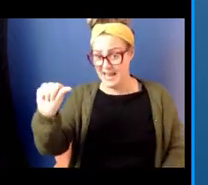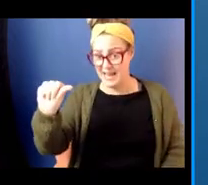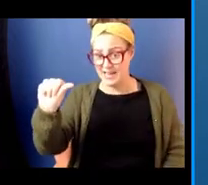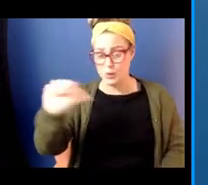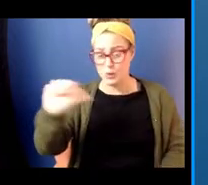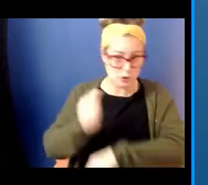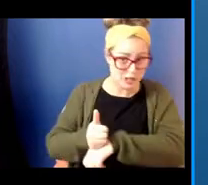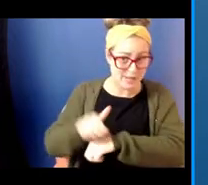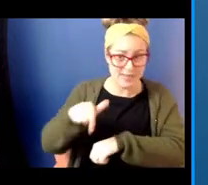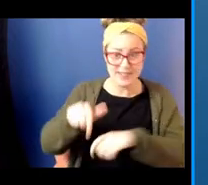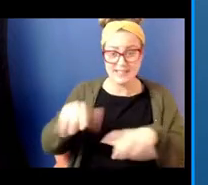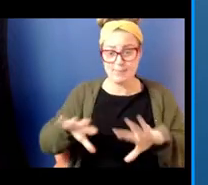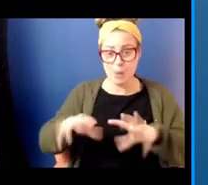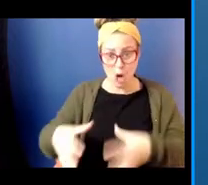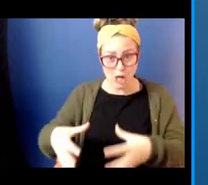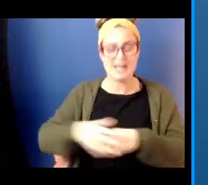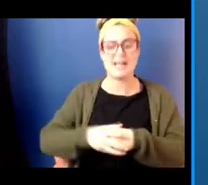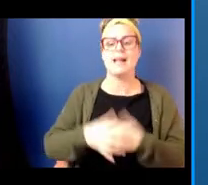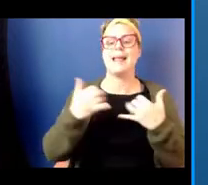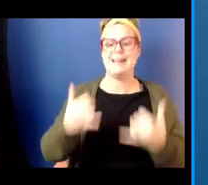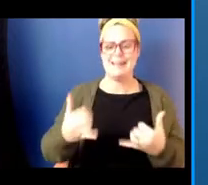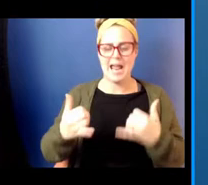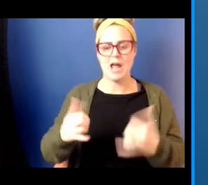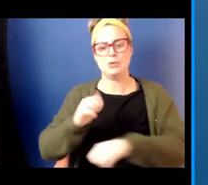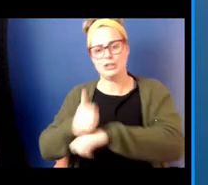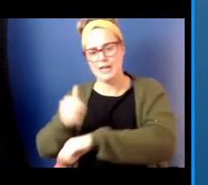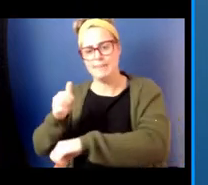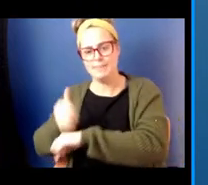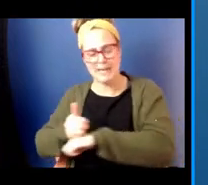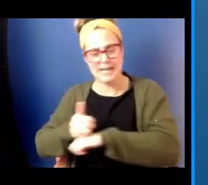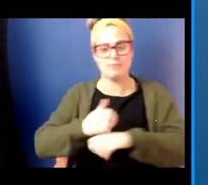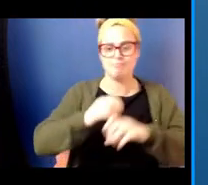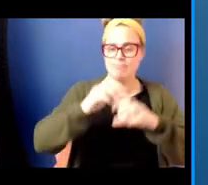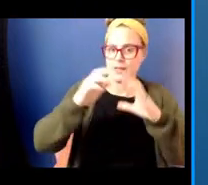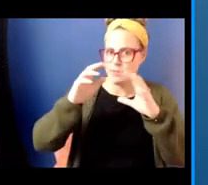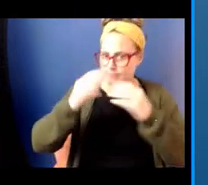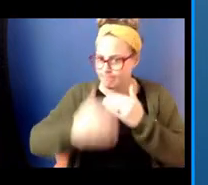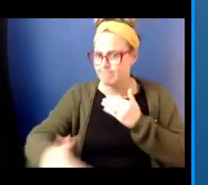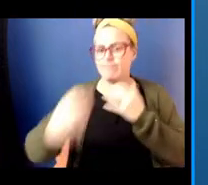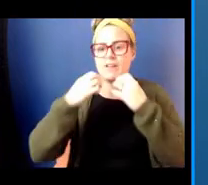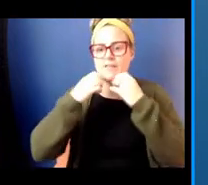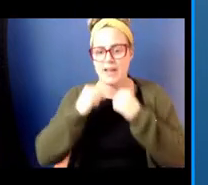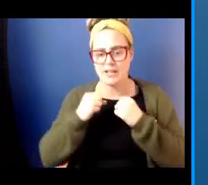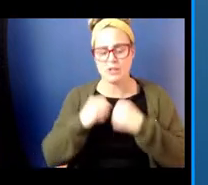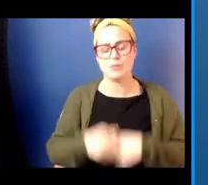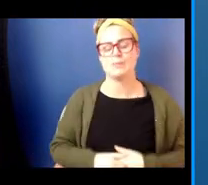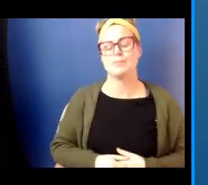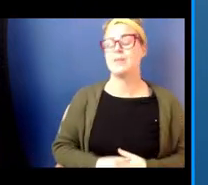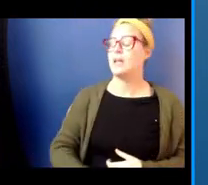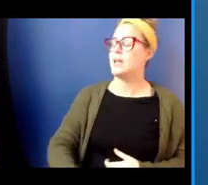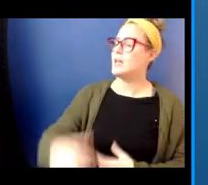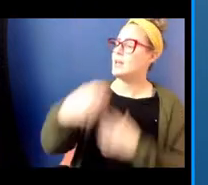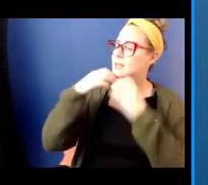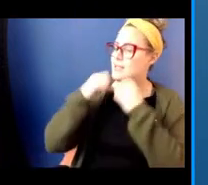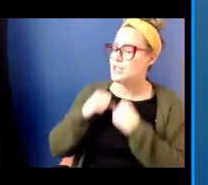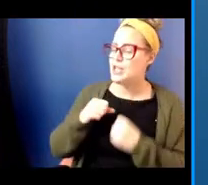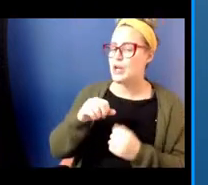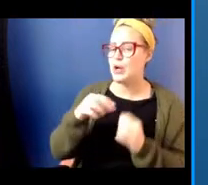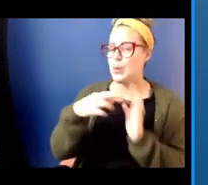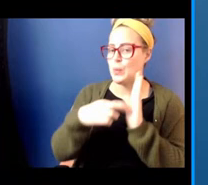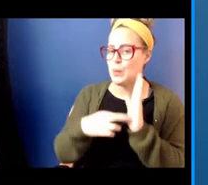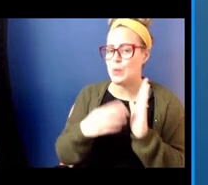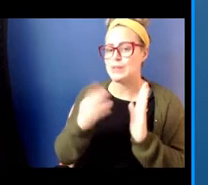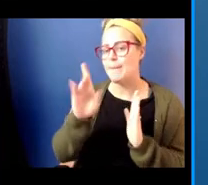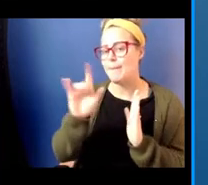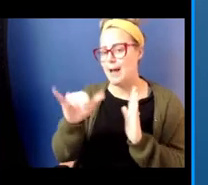shaping the values of our party dear rules and bylaws committee I'd like to commend you for the